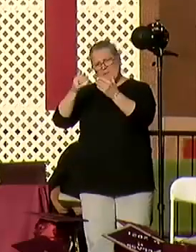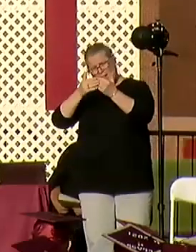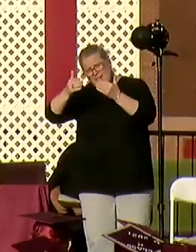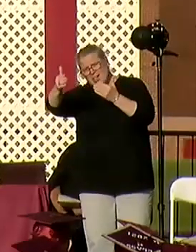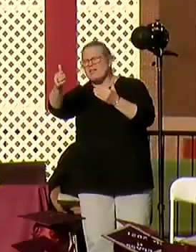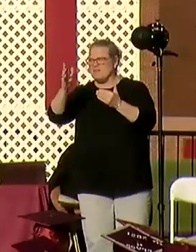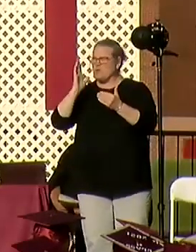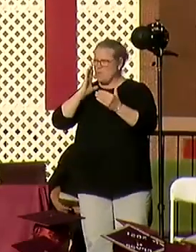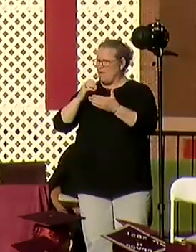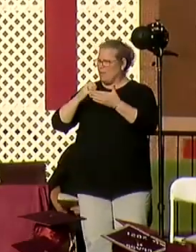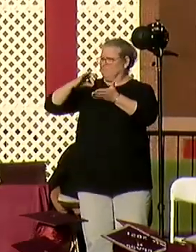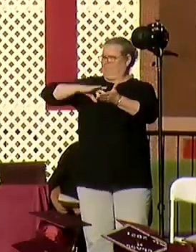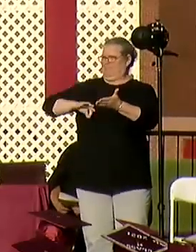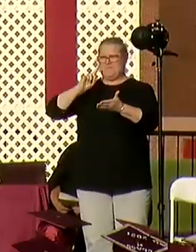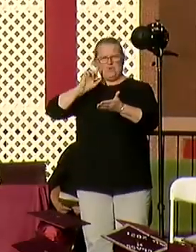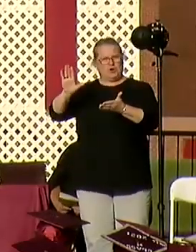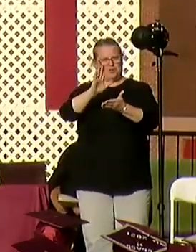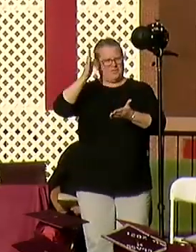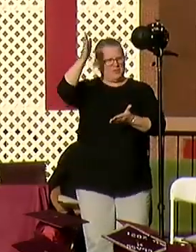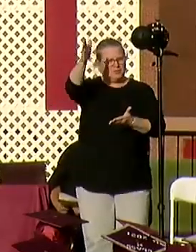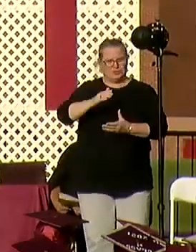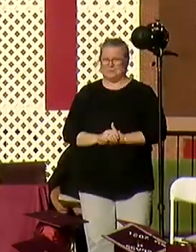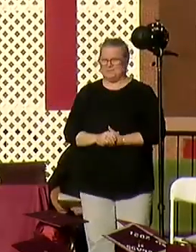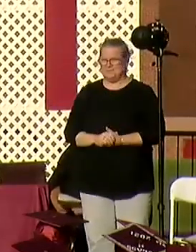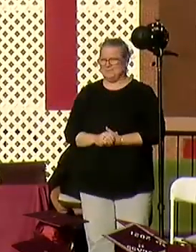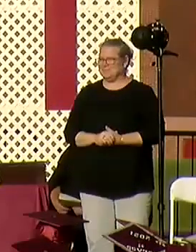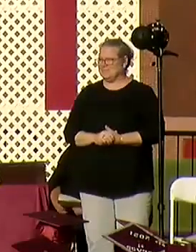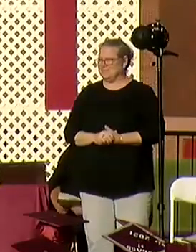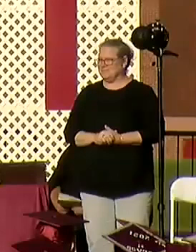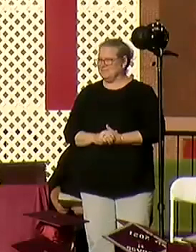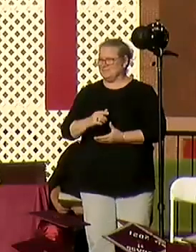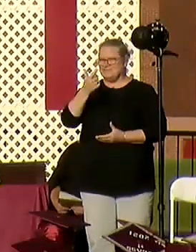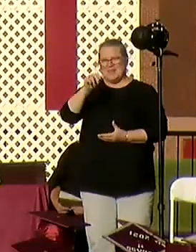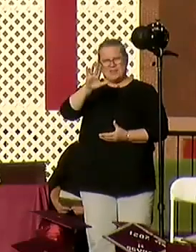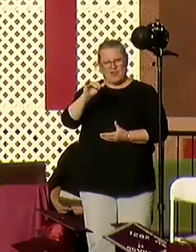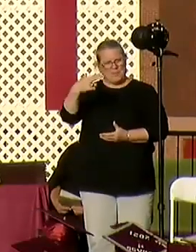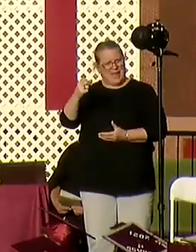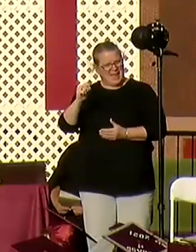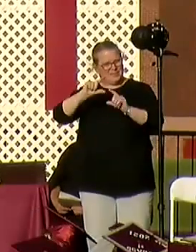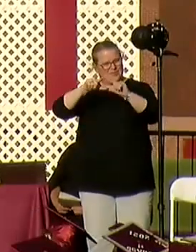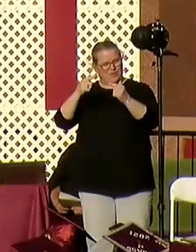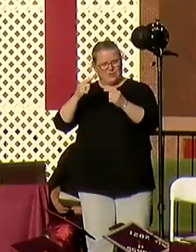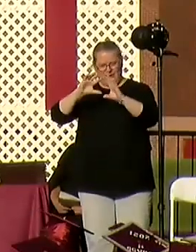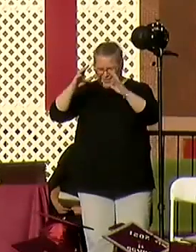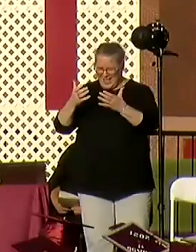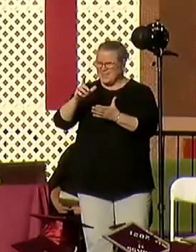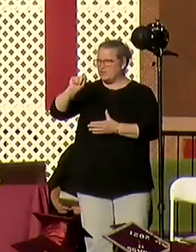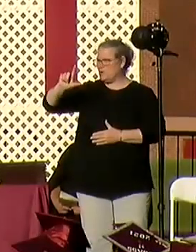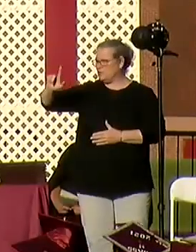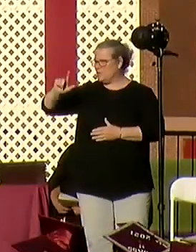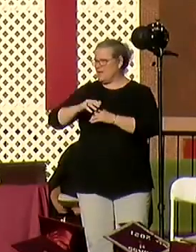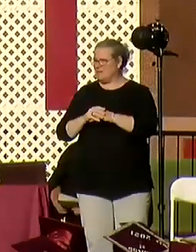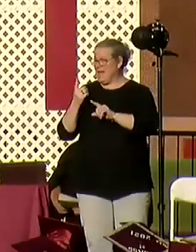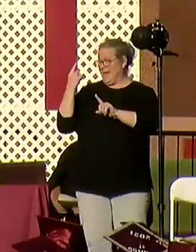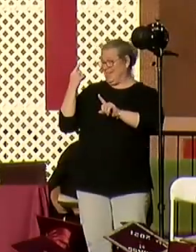endeavors. Granby Memorial High School class of 2021. Last year, virtually,